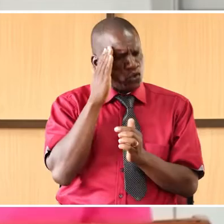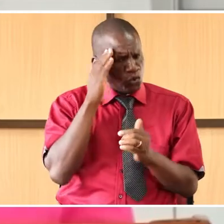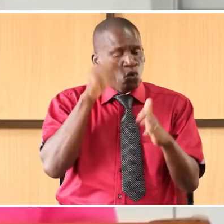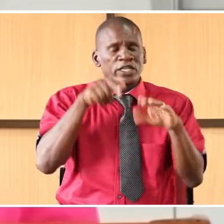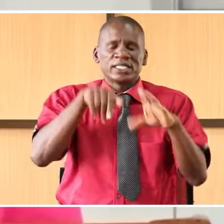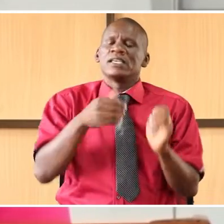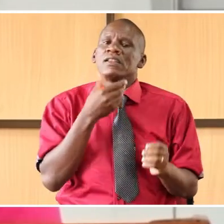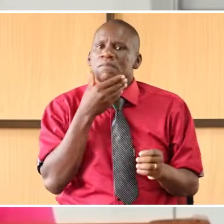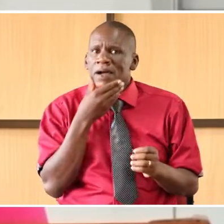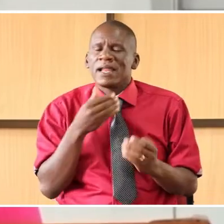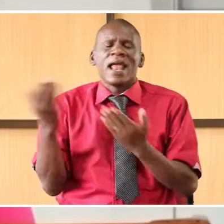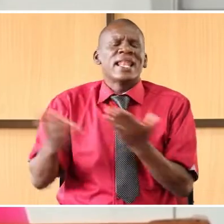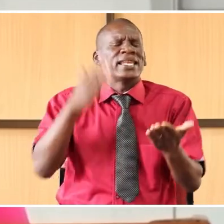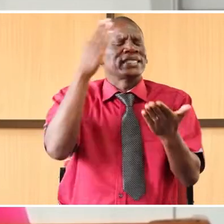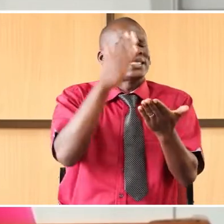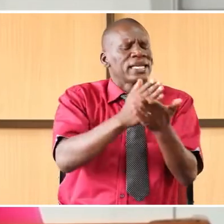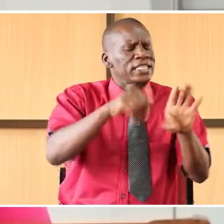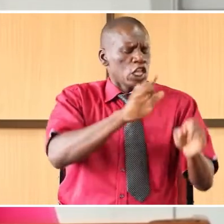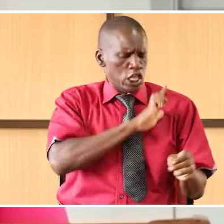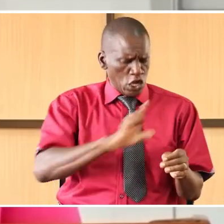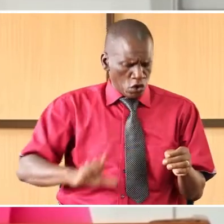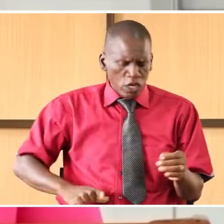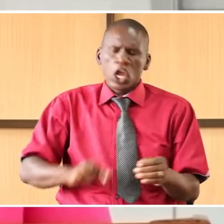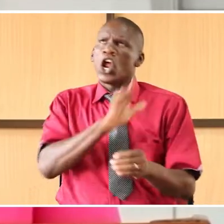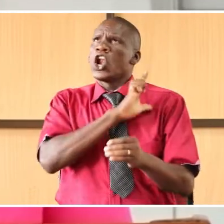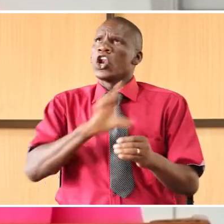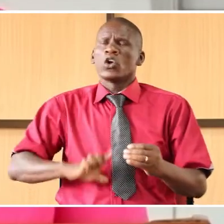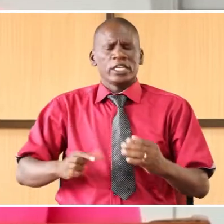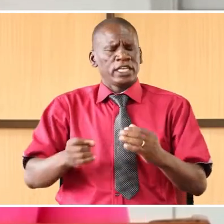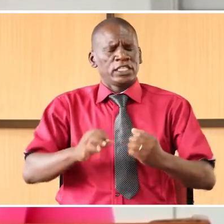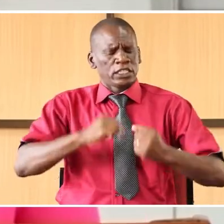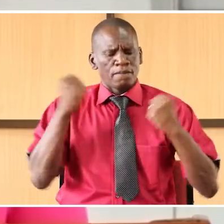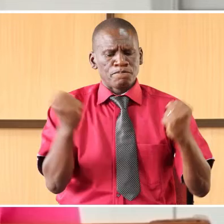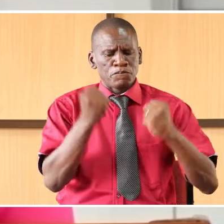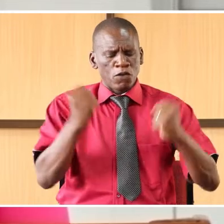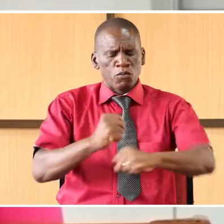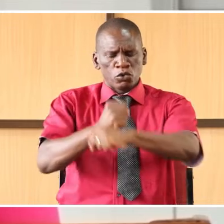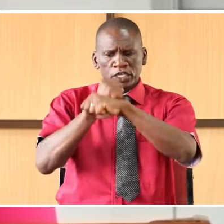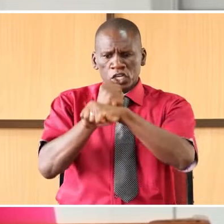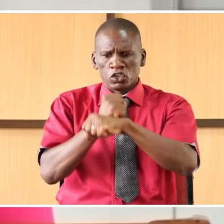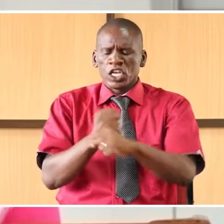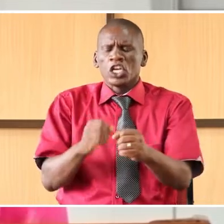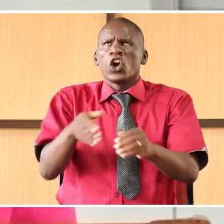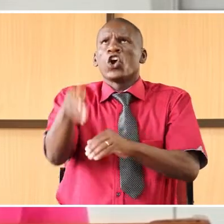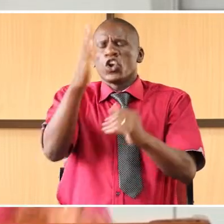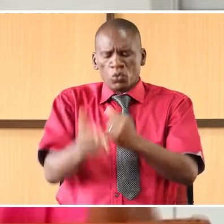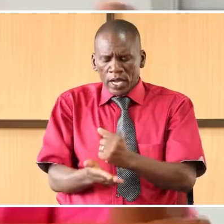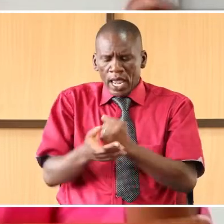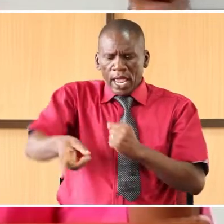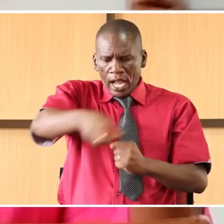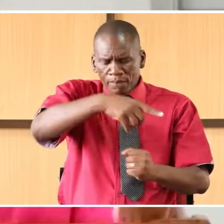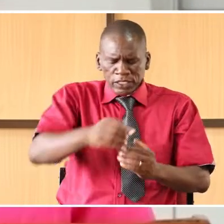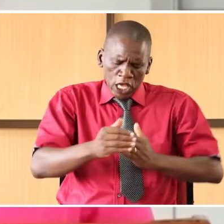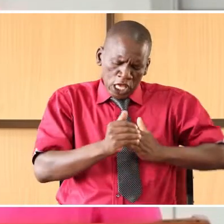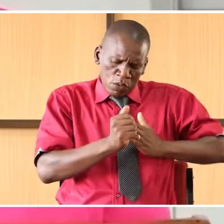man. Let us trust in the Lord, because he is a powerful refuge. He will help us. He will